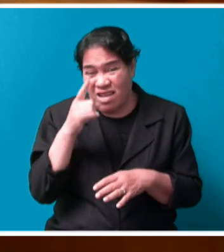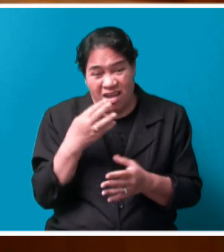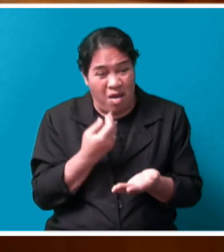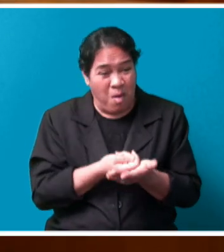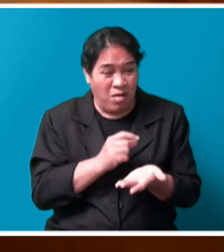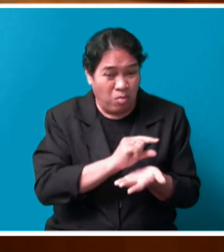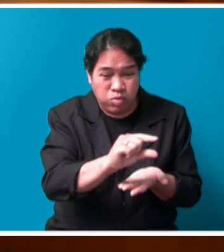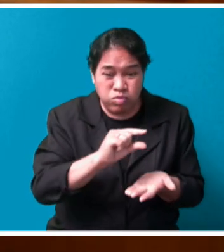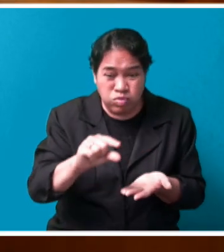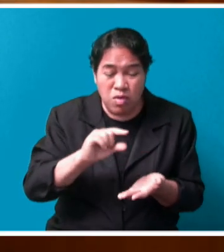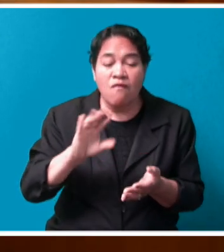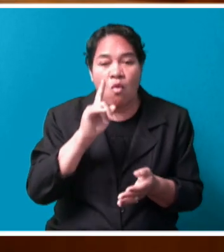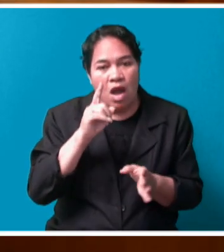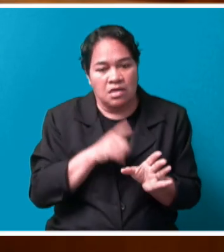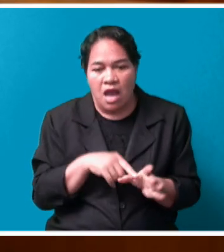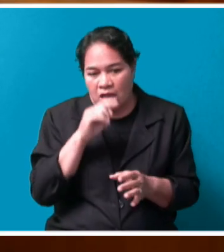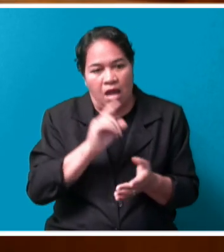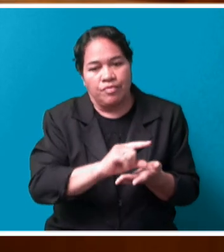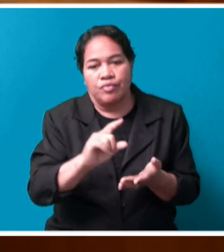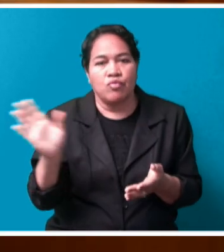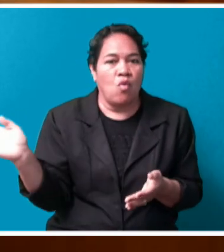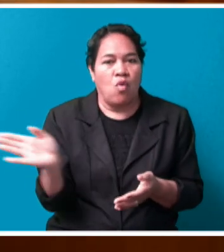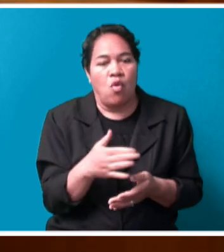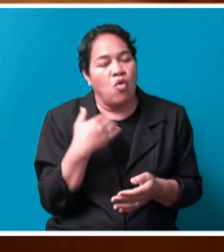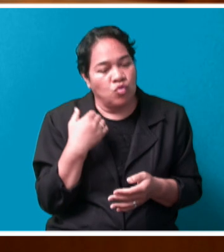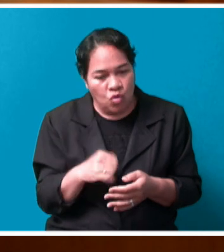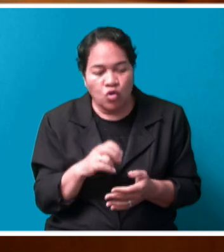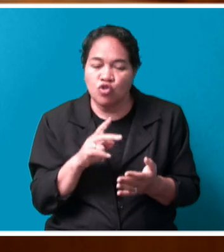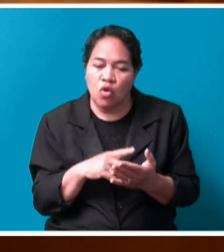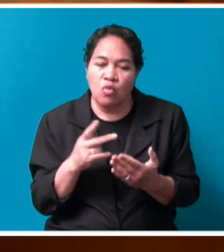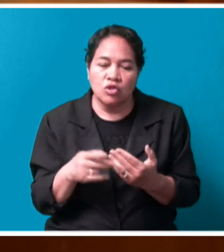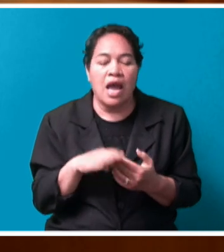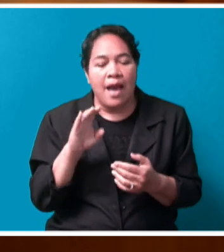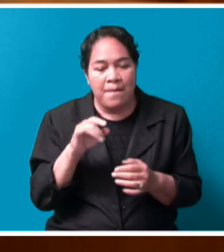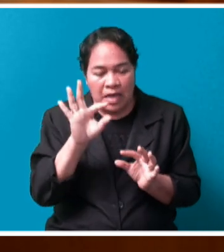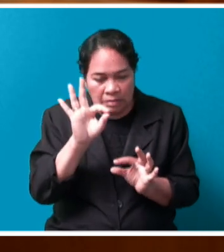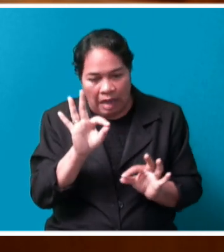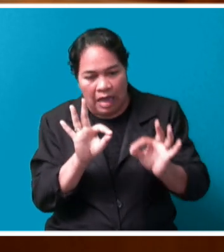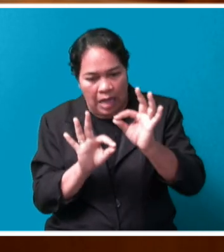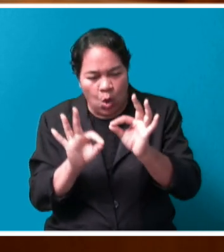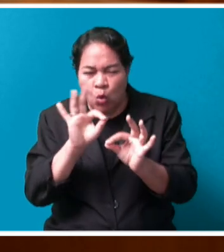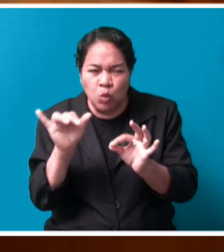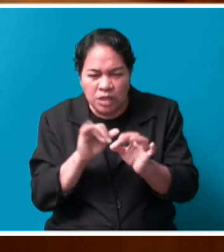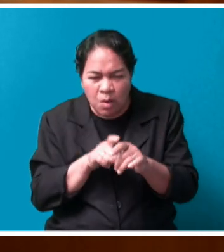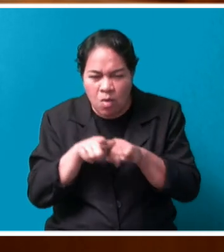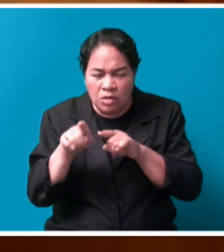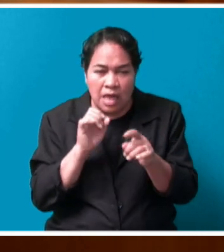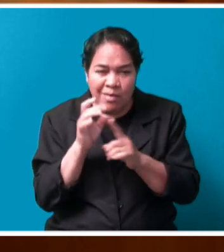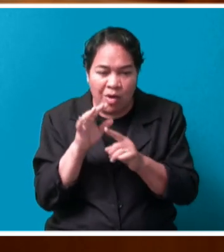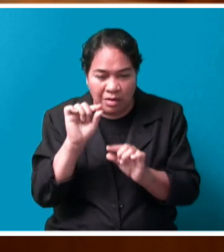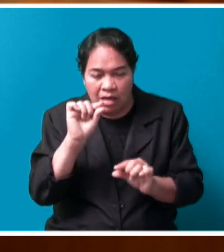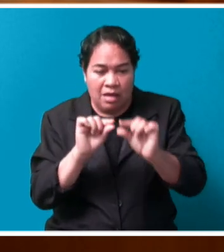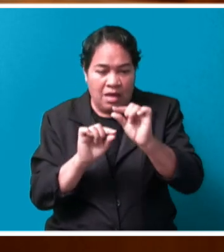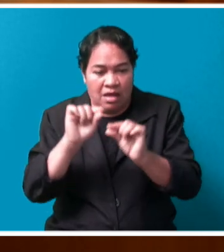single financial year. Projects must therefore be prioritized according to their national importance,